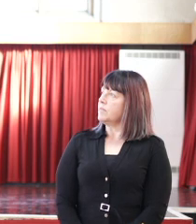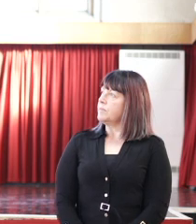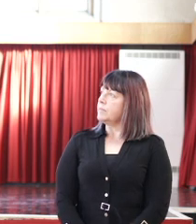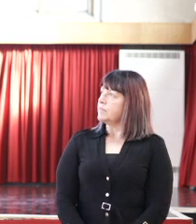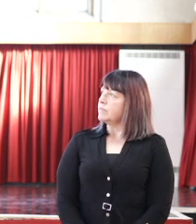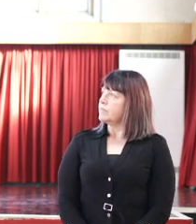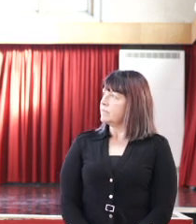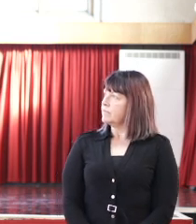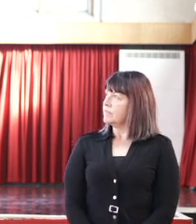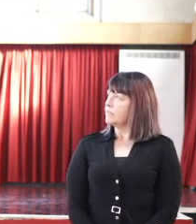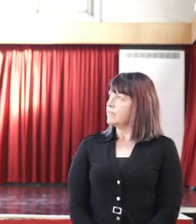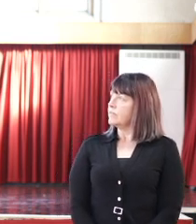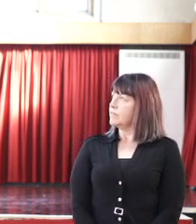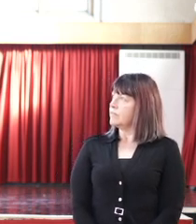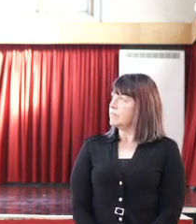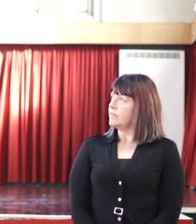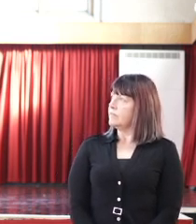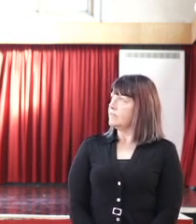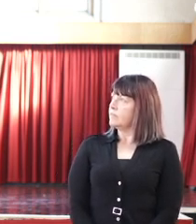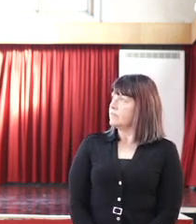well.